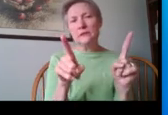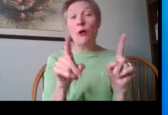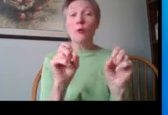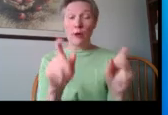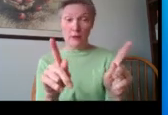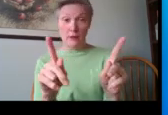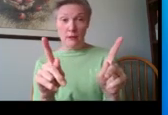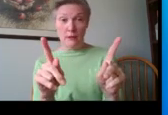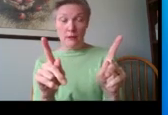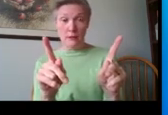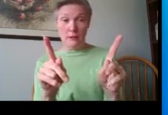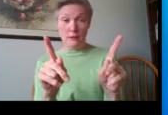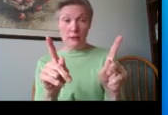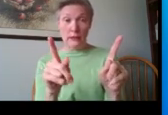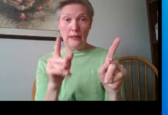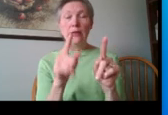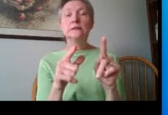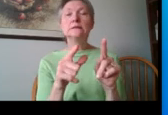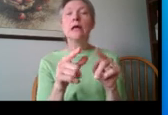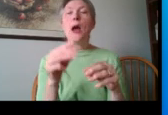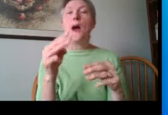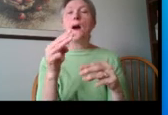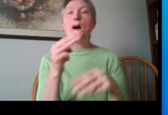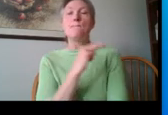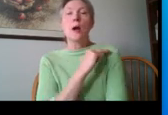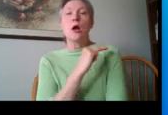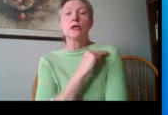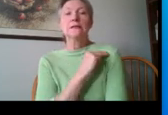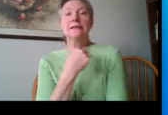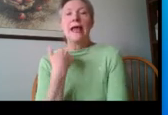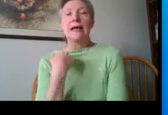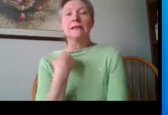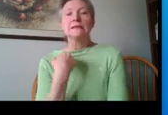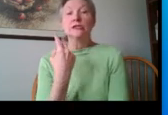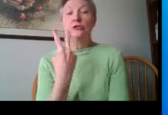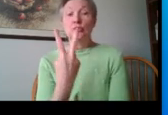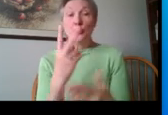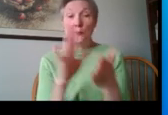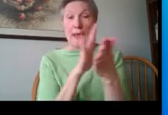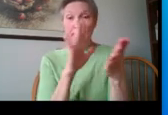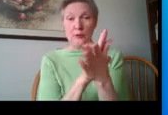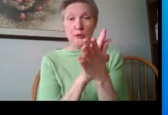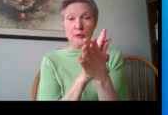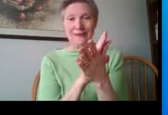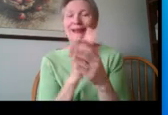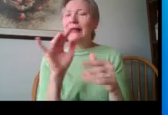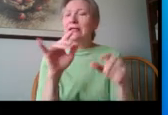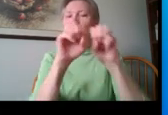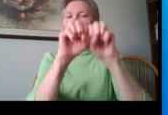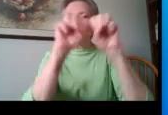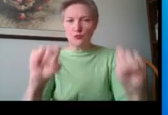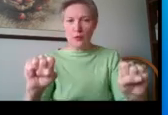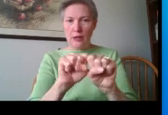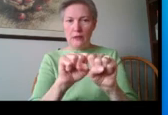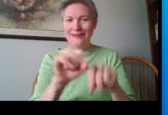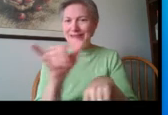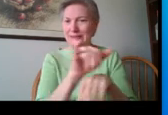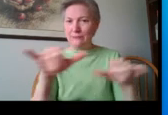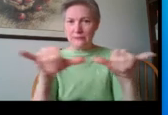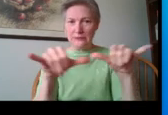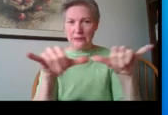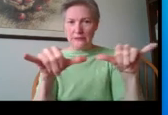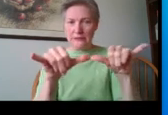okay? Here it says Marcus has 2 square sheets of paper that are the same size. He wants to cut